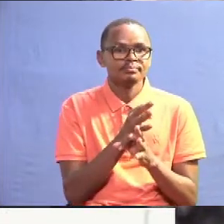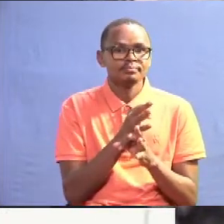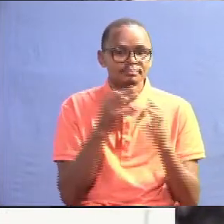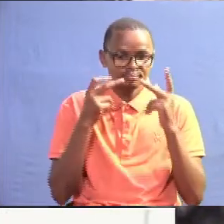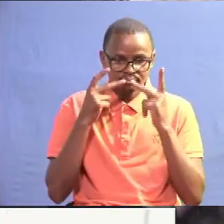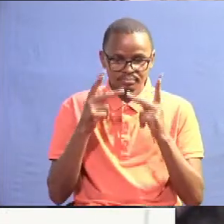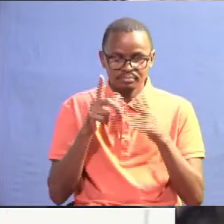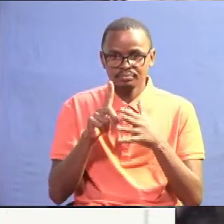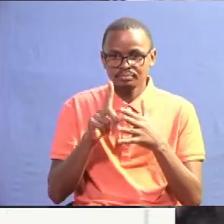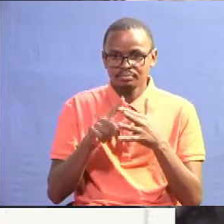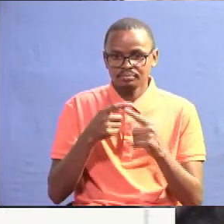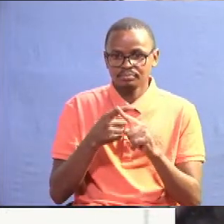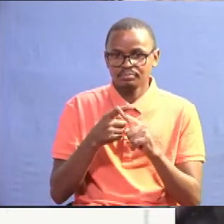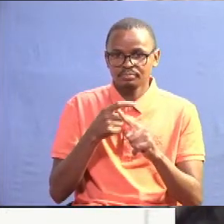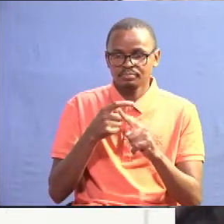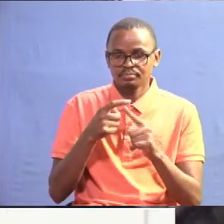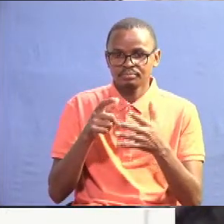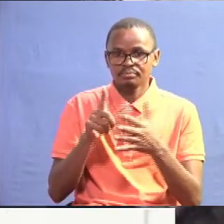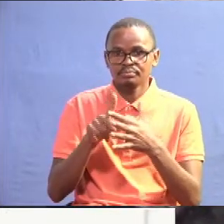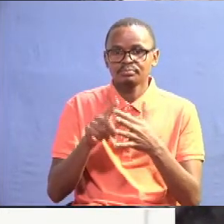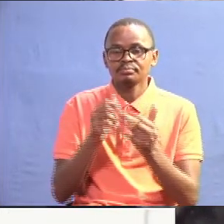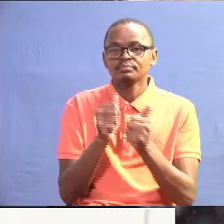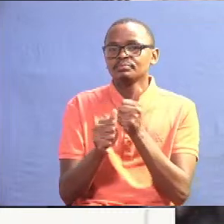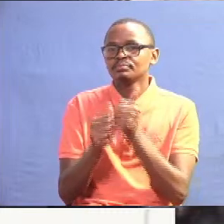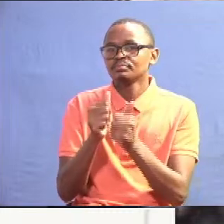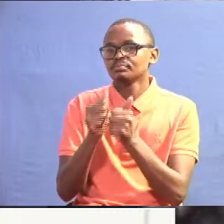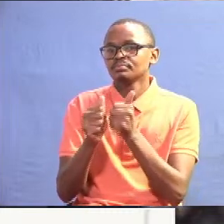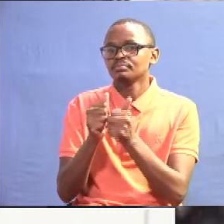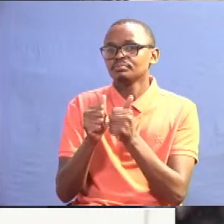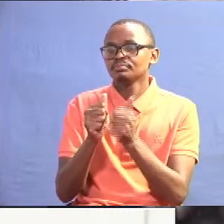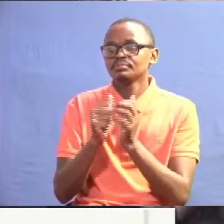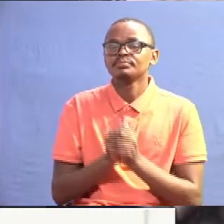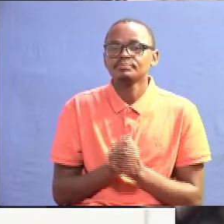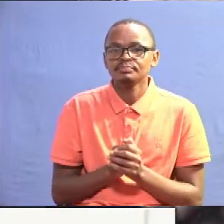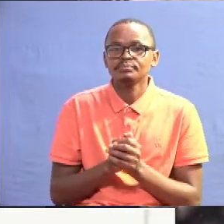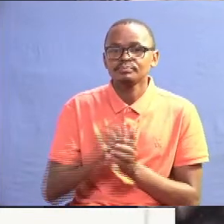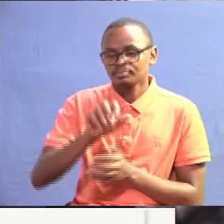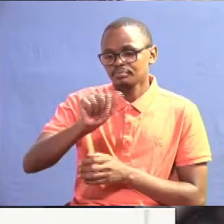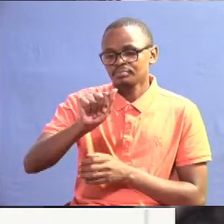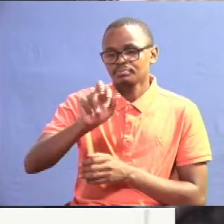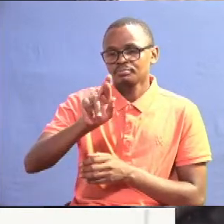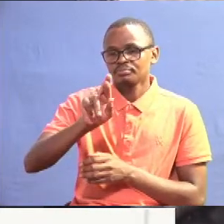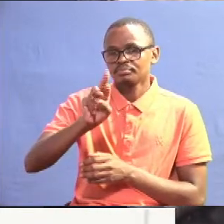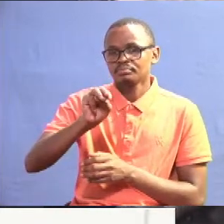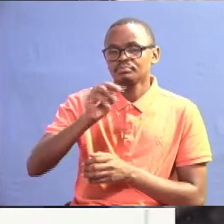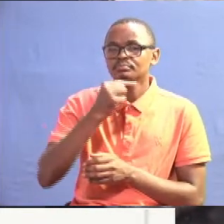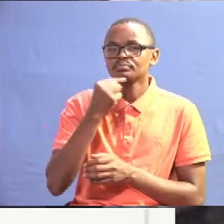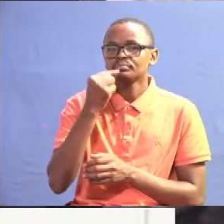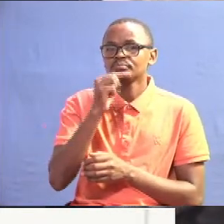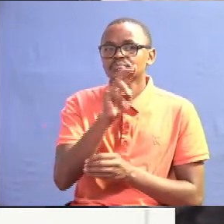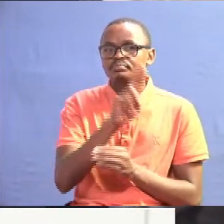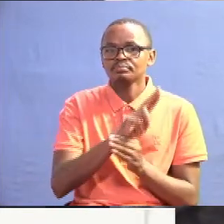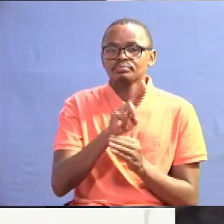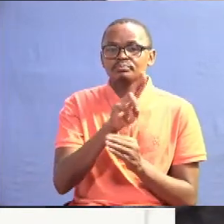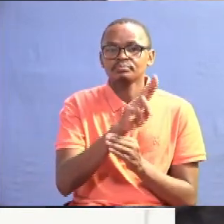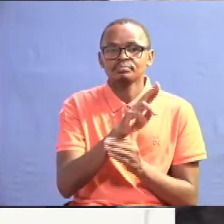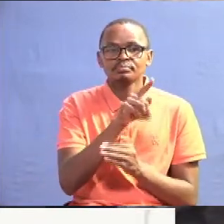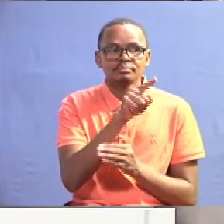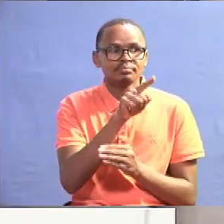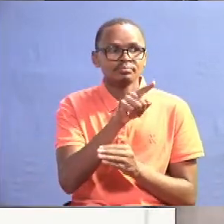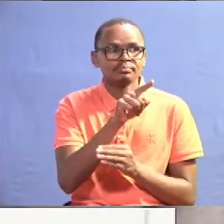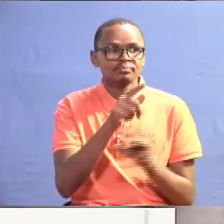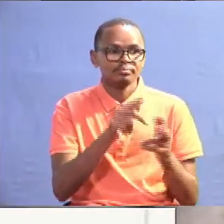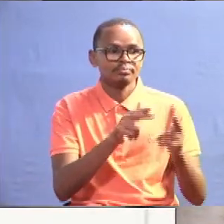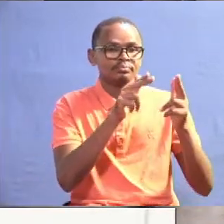pieces, if they are from a bullet, they are from which arm, like who used the particular arm in